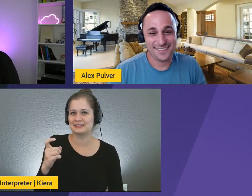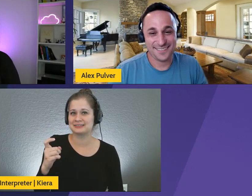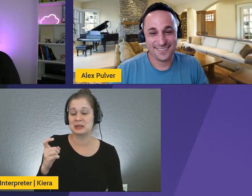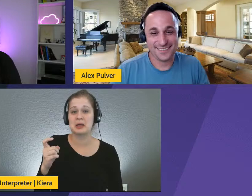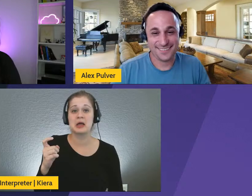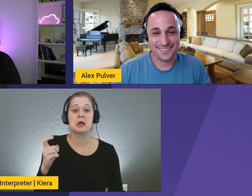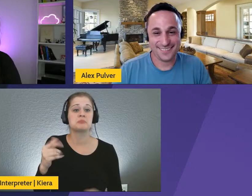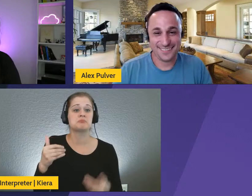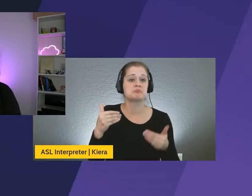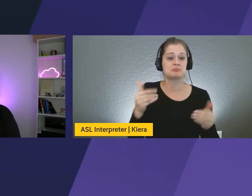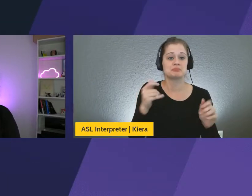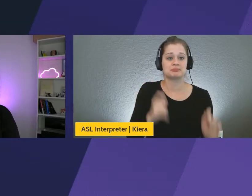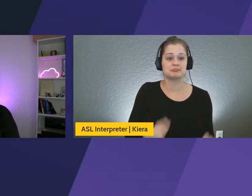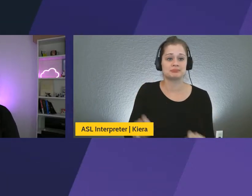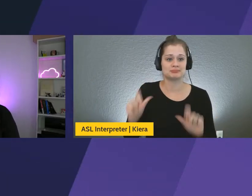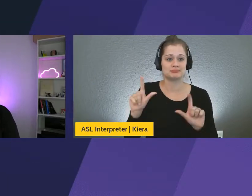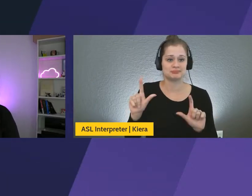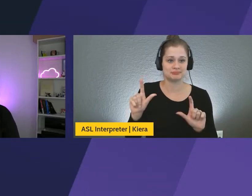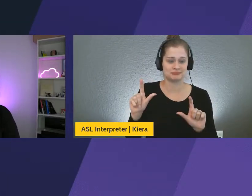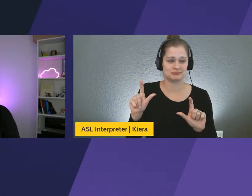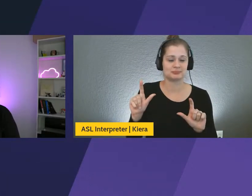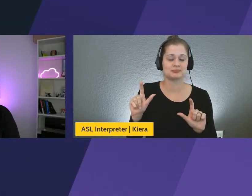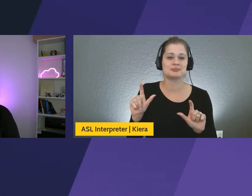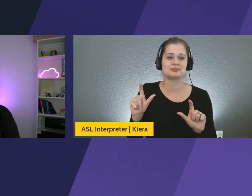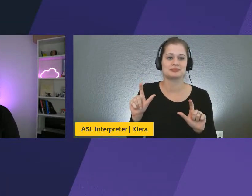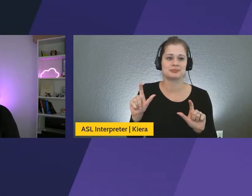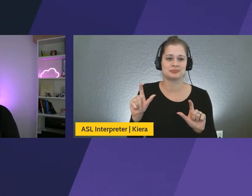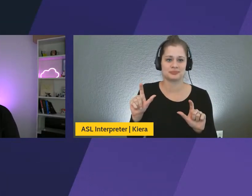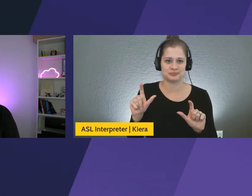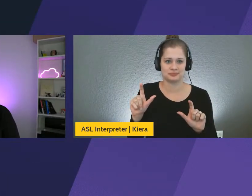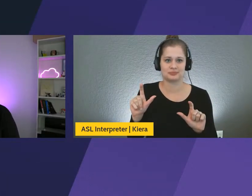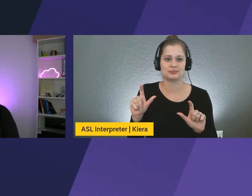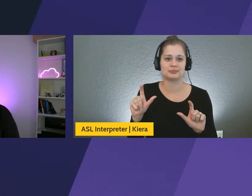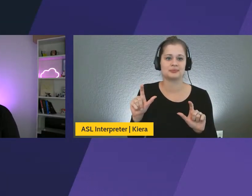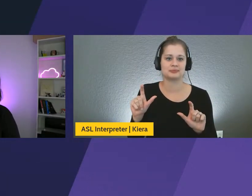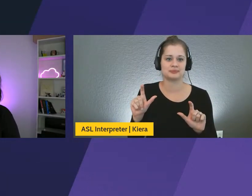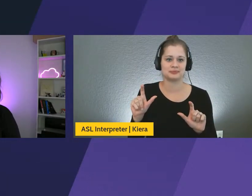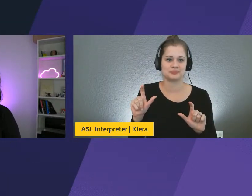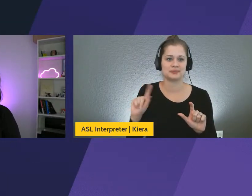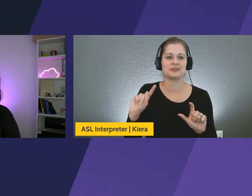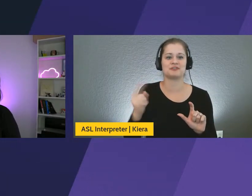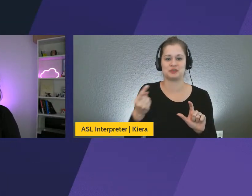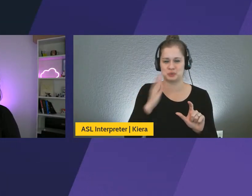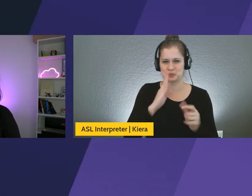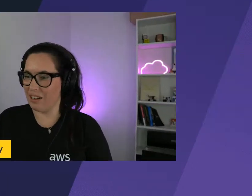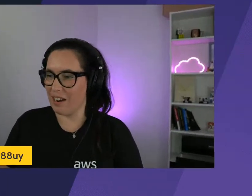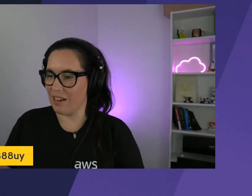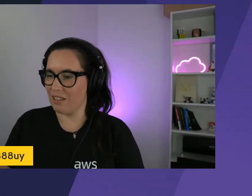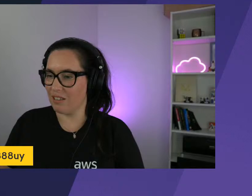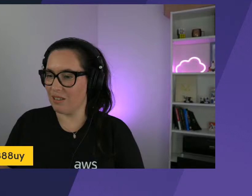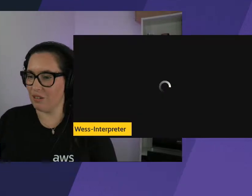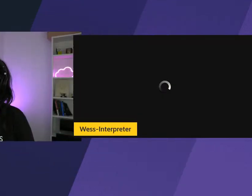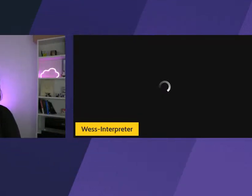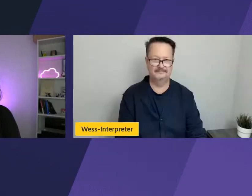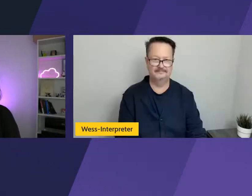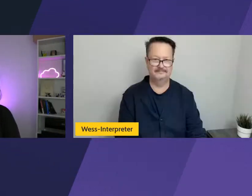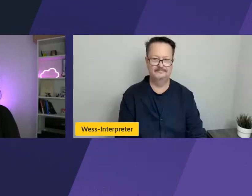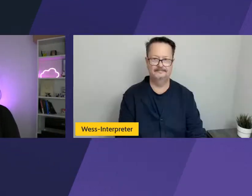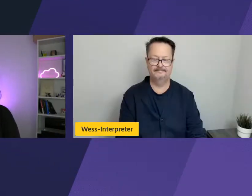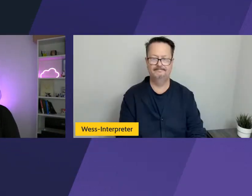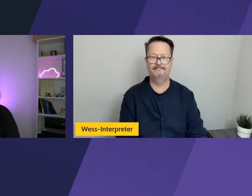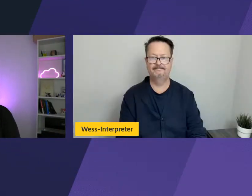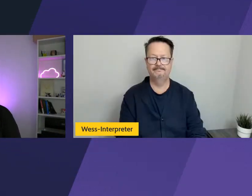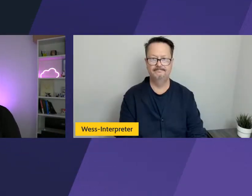let's switch now to let's switch the interpreter. We will switch Kira to